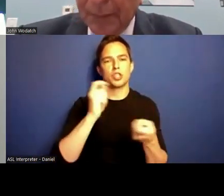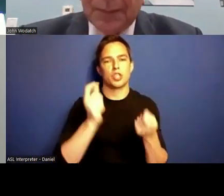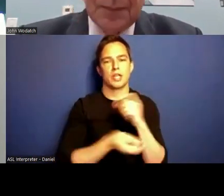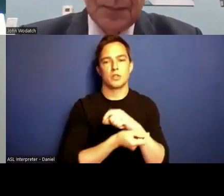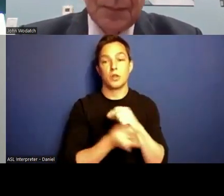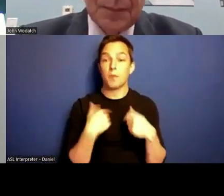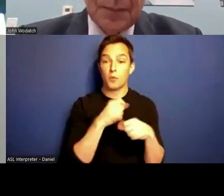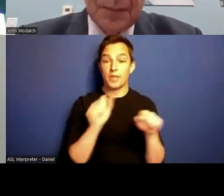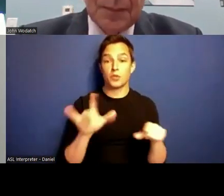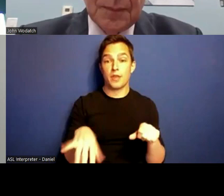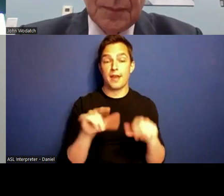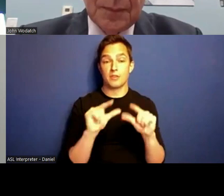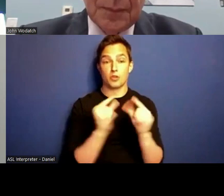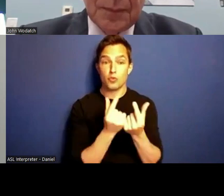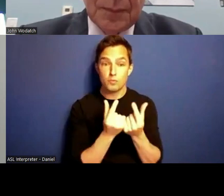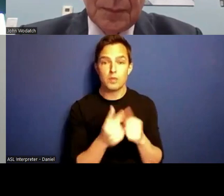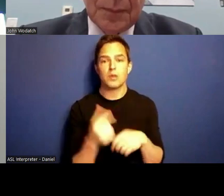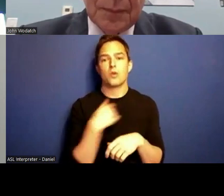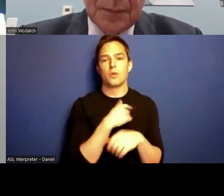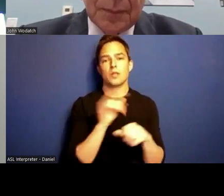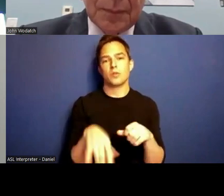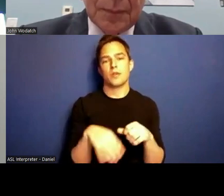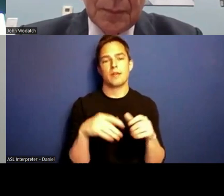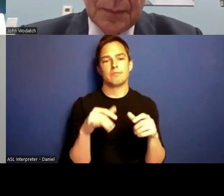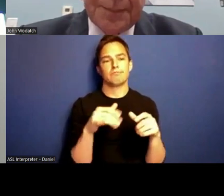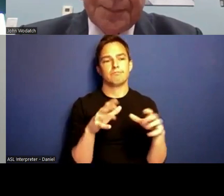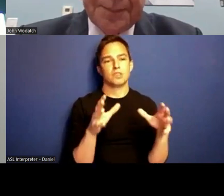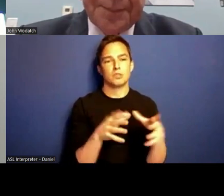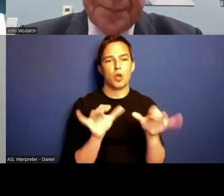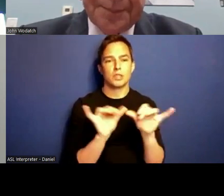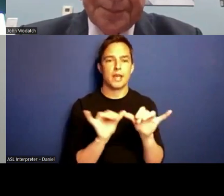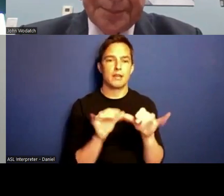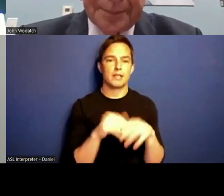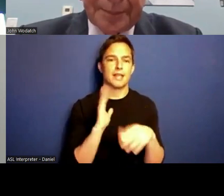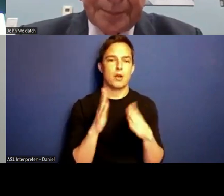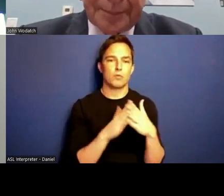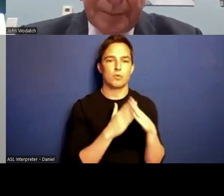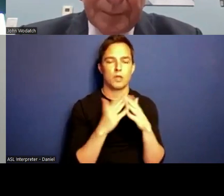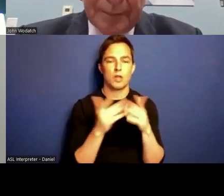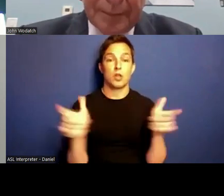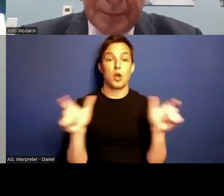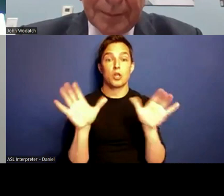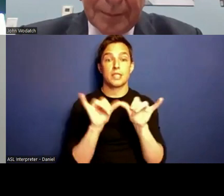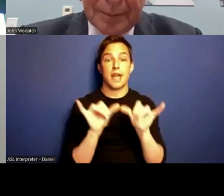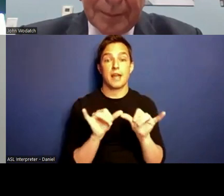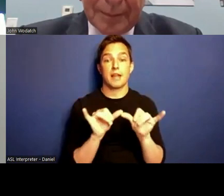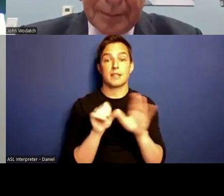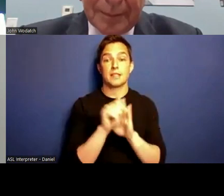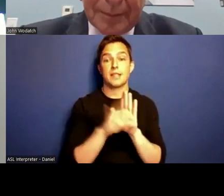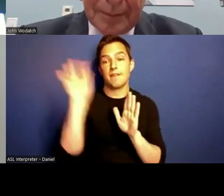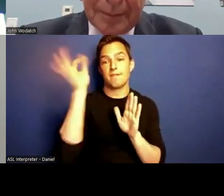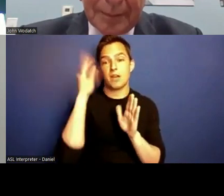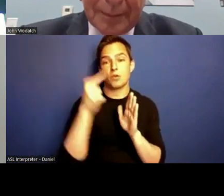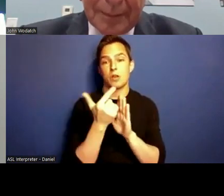as a group. We can do it at small scales in our community, in larger scales at the state or federal